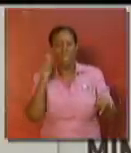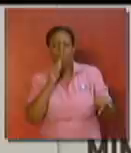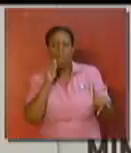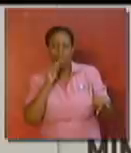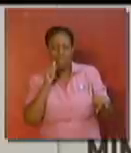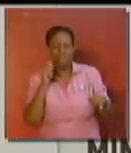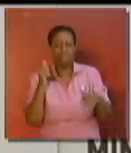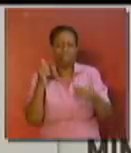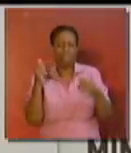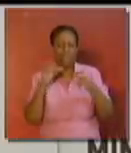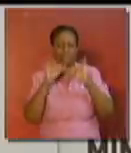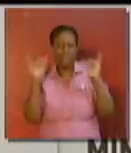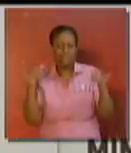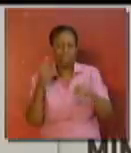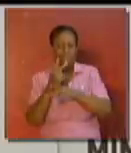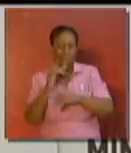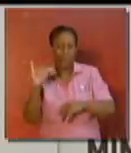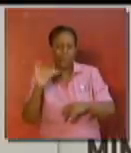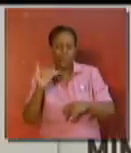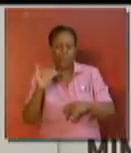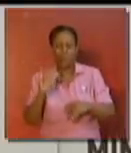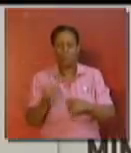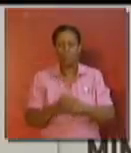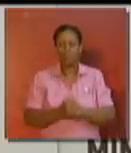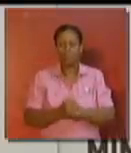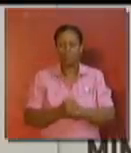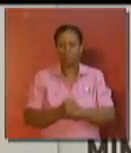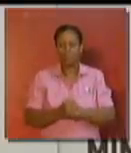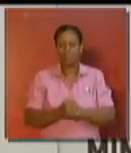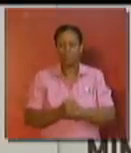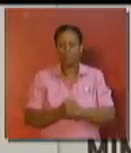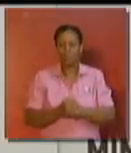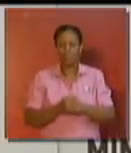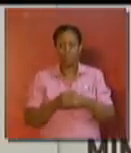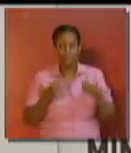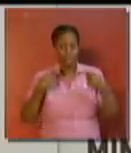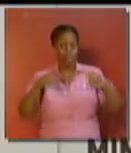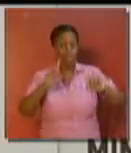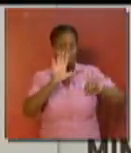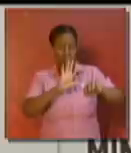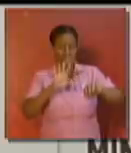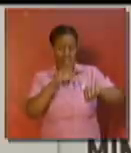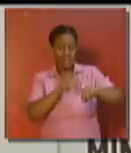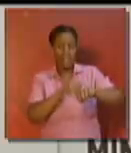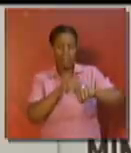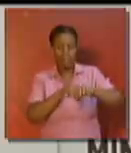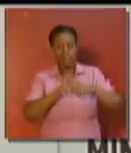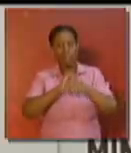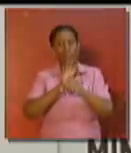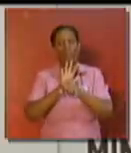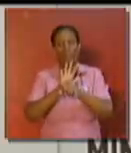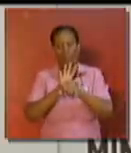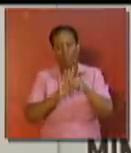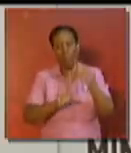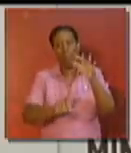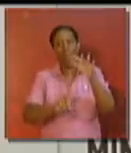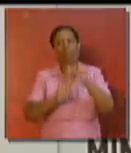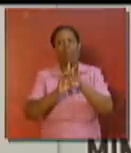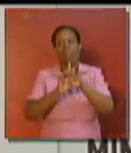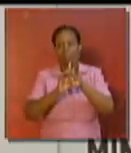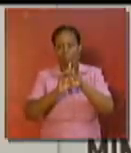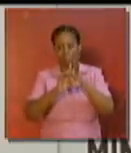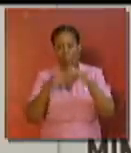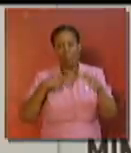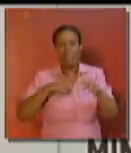During that time, we would have, of course, had the pandemic in place, and we would have had to put systems in place to